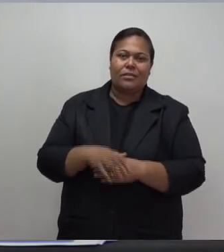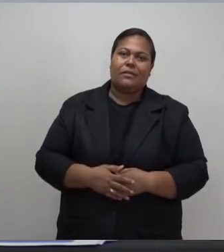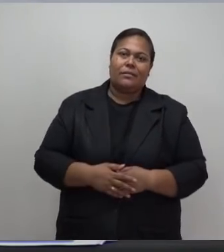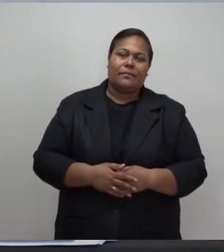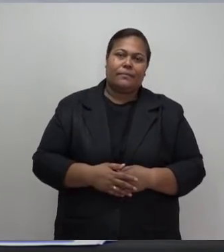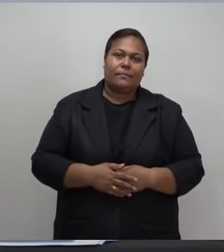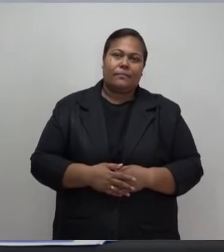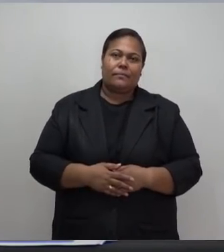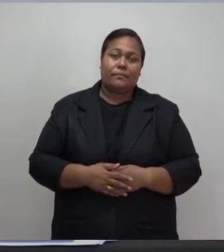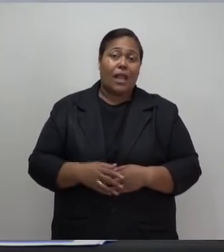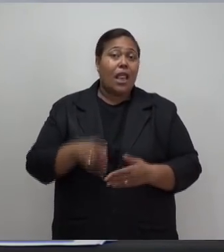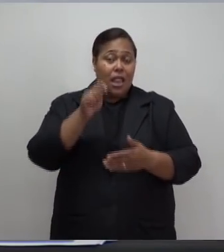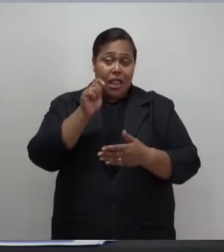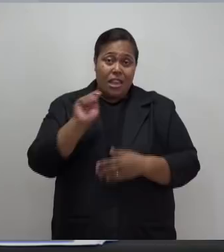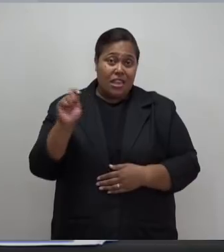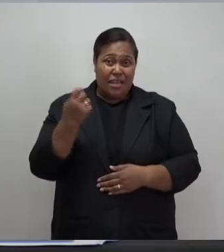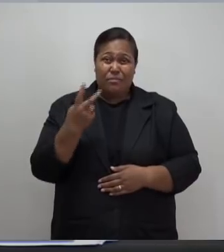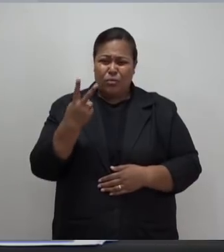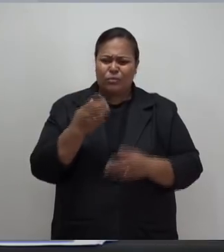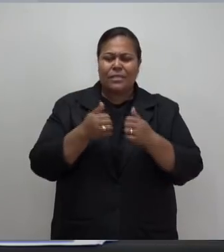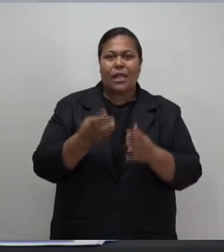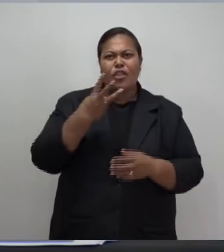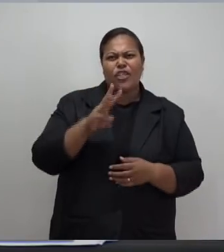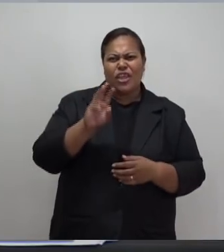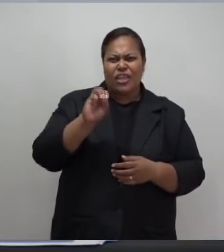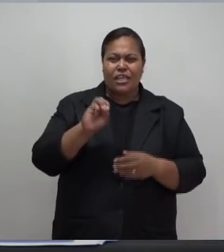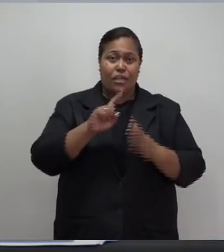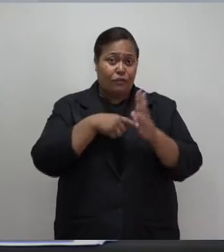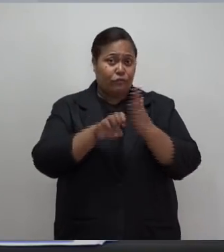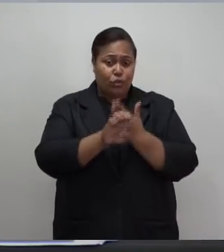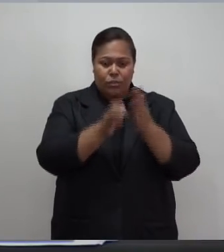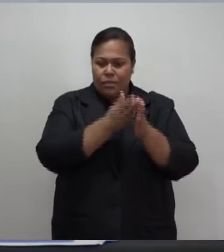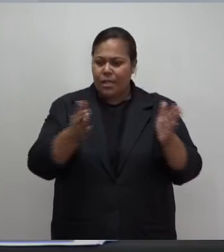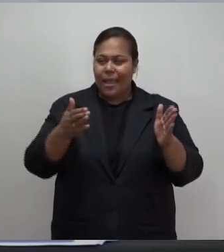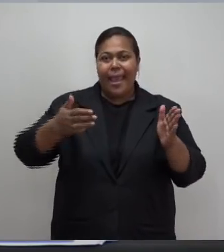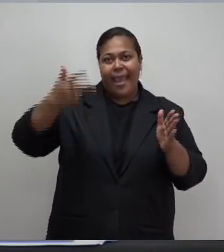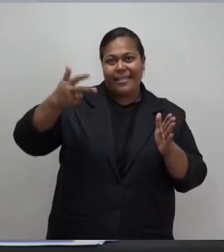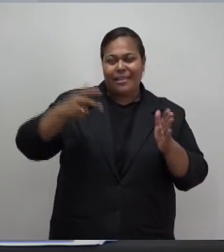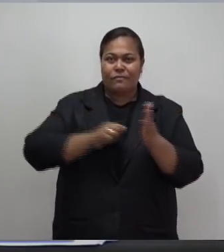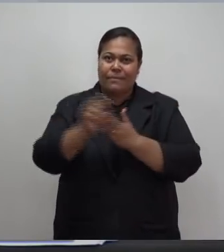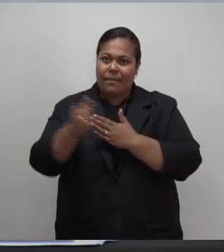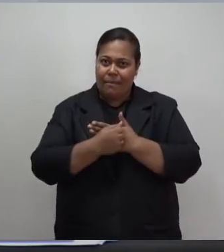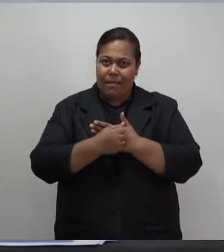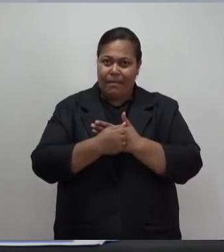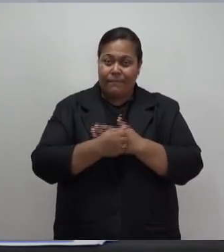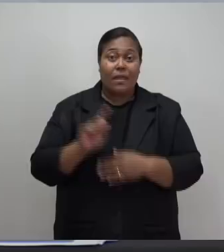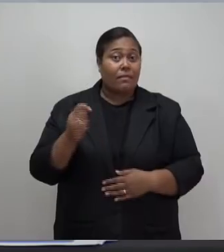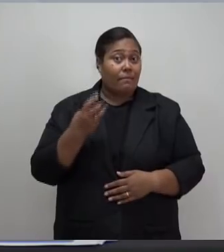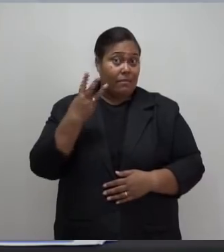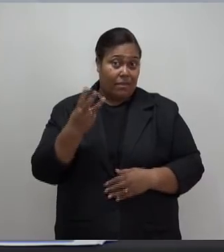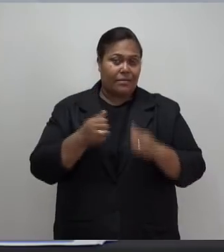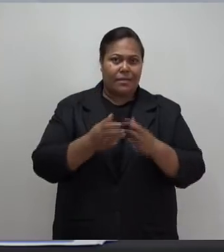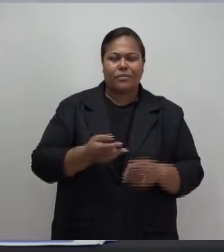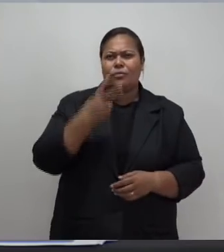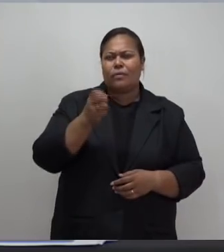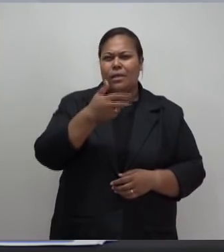and term 2, like I said, begins on 30th of June till the 18th of September. Term 3 begins on the 28th